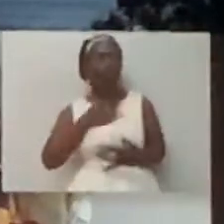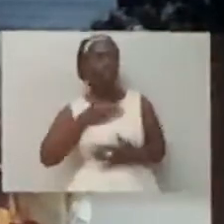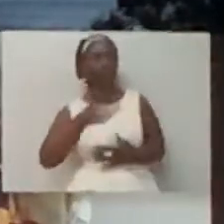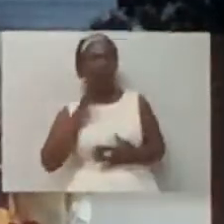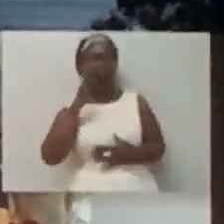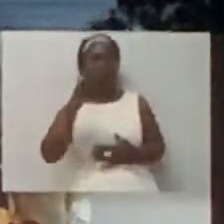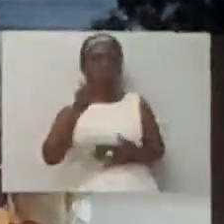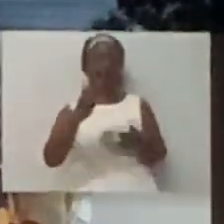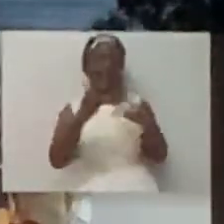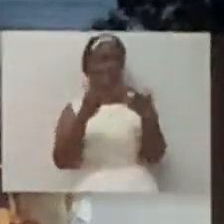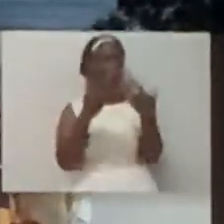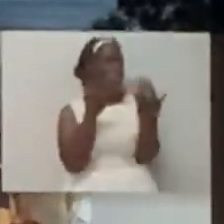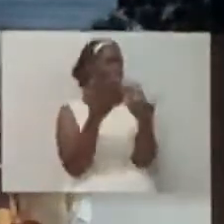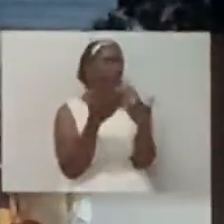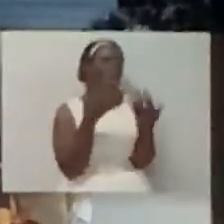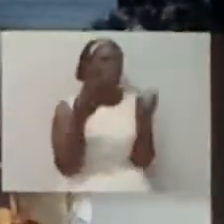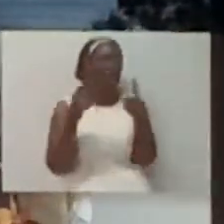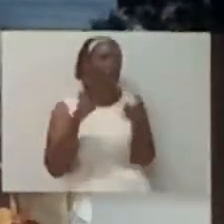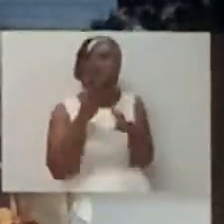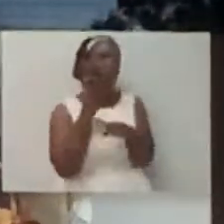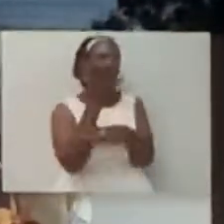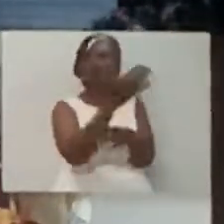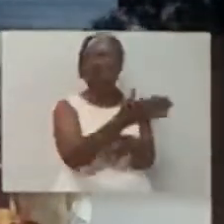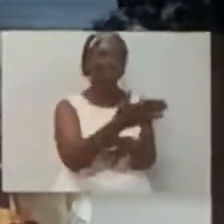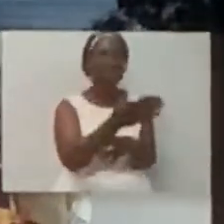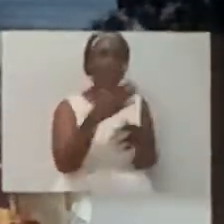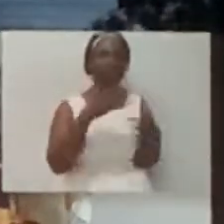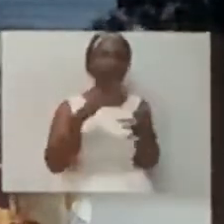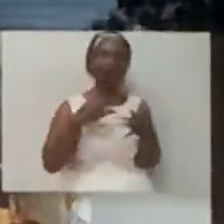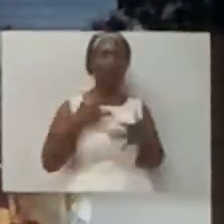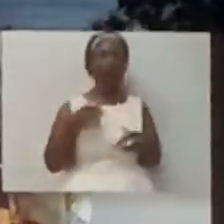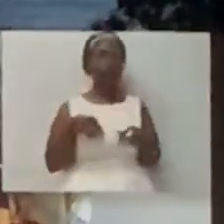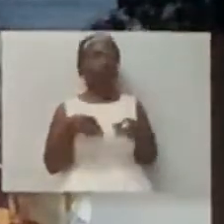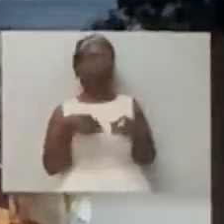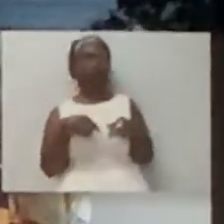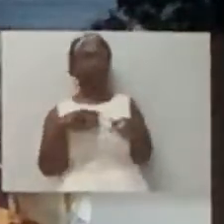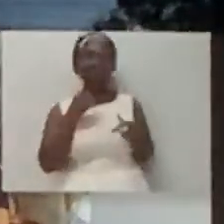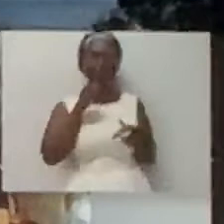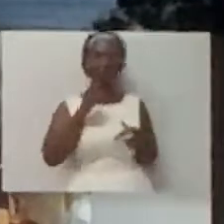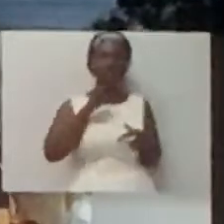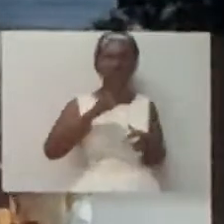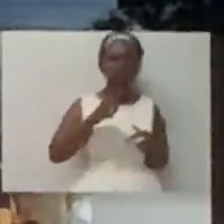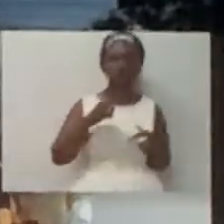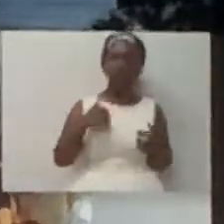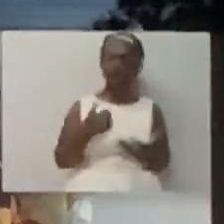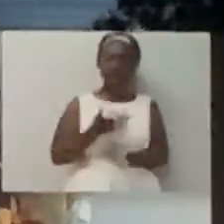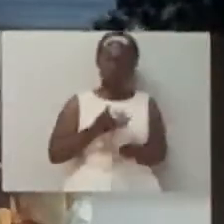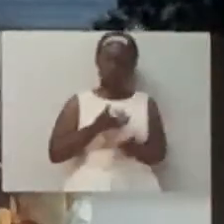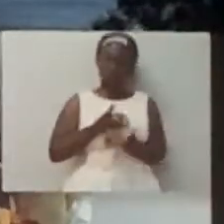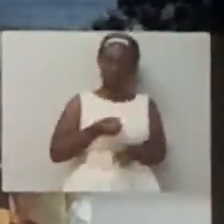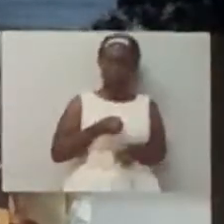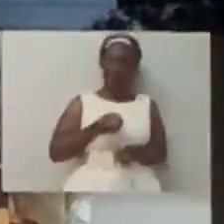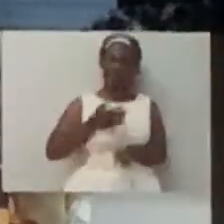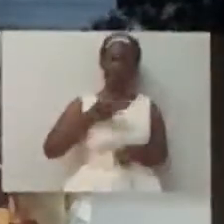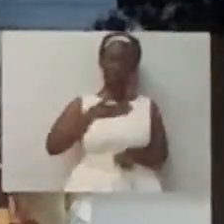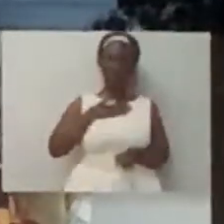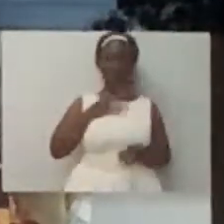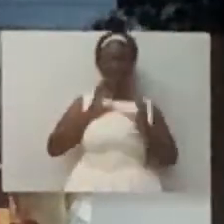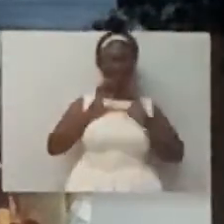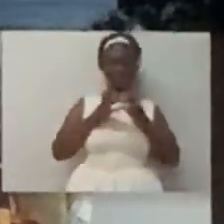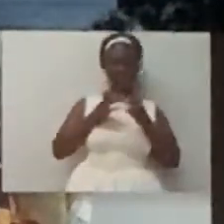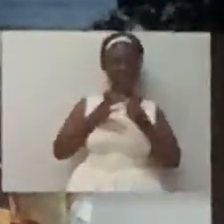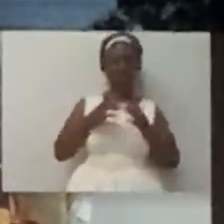although the future, no matter what it may hold, may seem intimidating and unknown, I'm confident that my class and